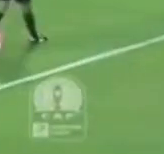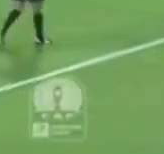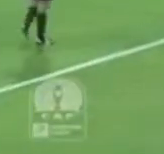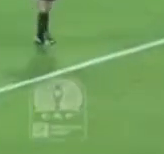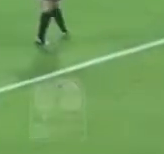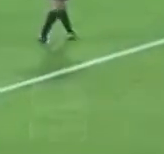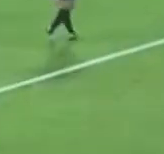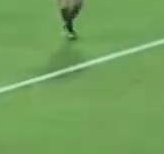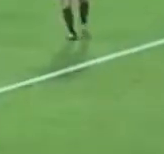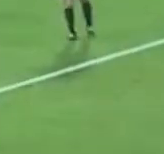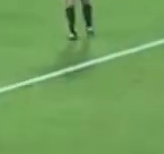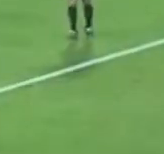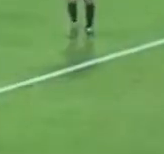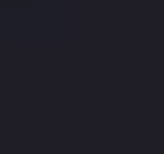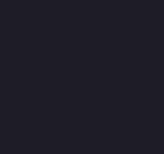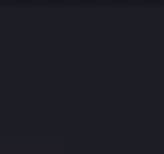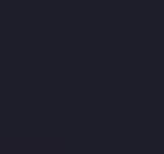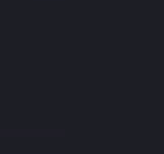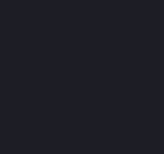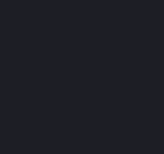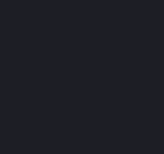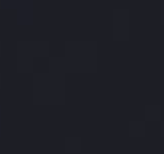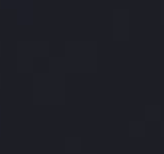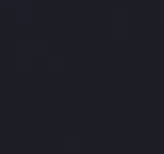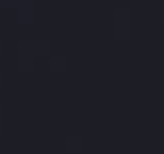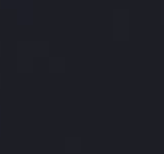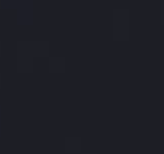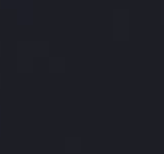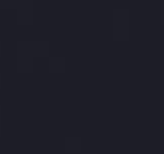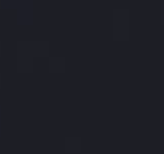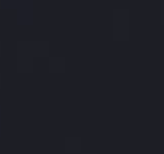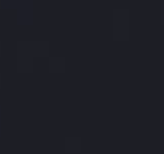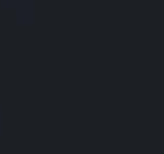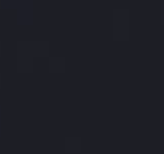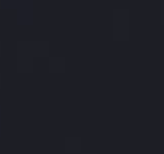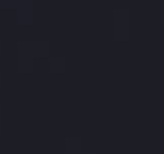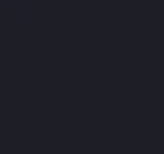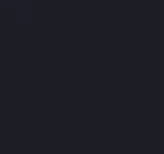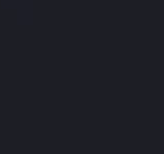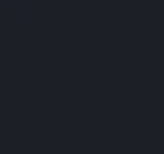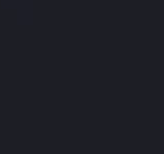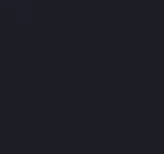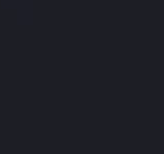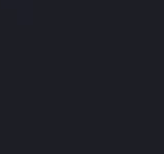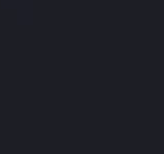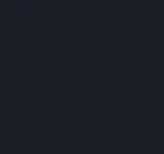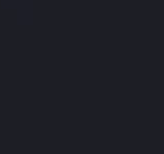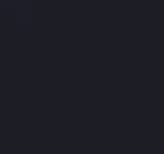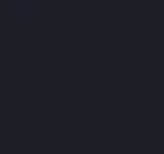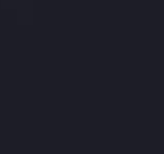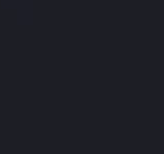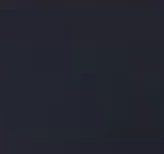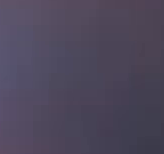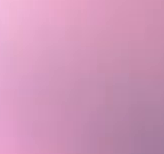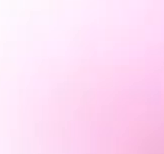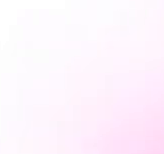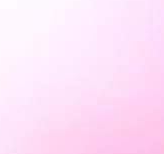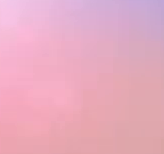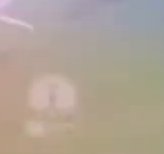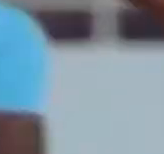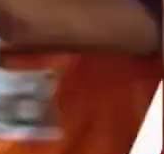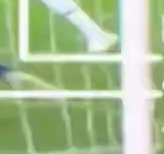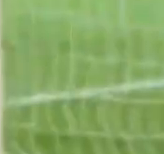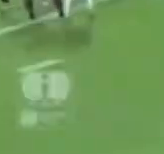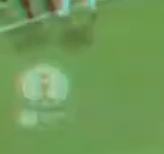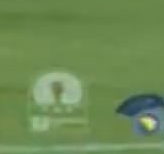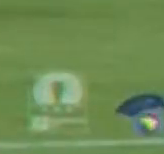slots it in, blasts into the corner. This Friday, the 23rd of October 2020, Al Ahly hosts Wydad in the second leg